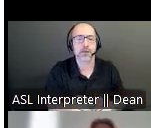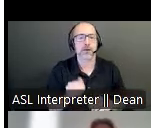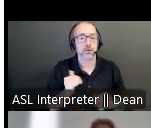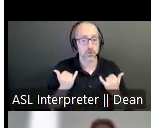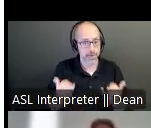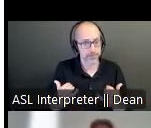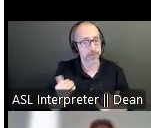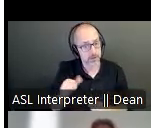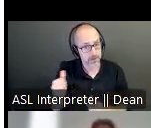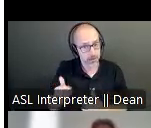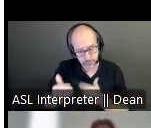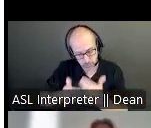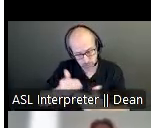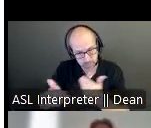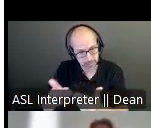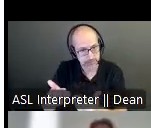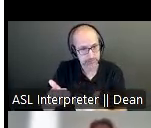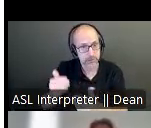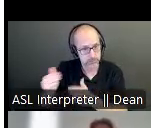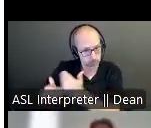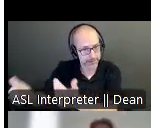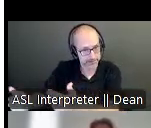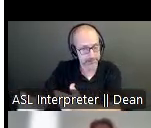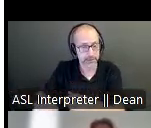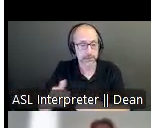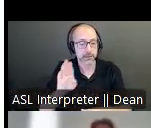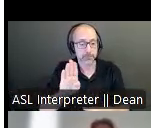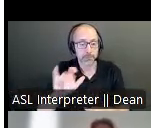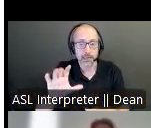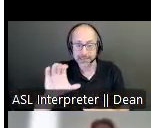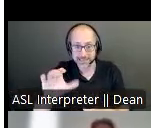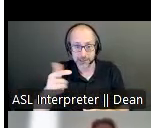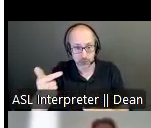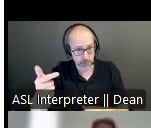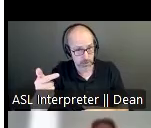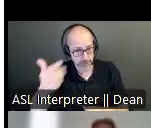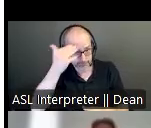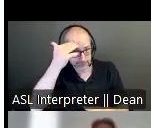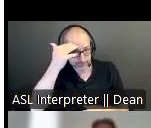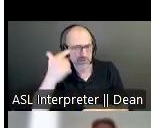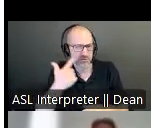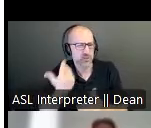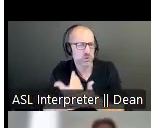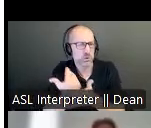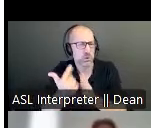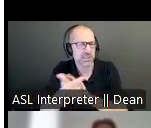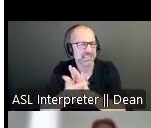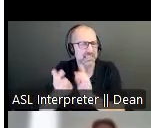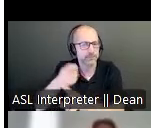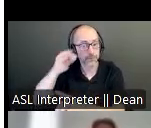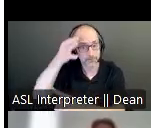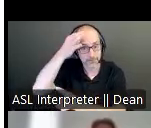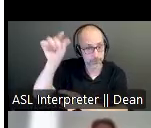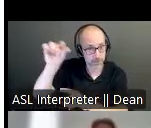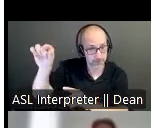not already familiar with them. And these are Bill C-21, pretty recent legislation from the federal government,